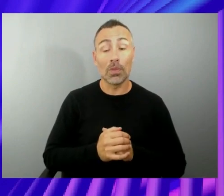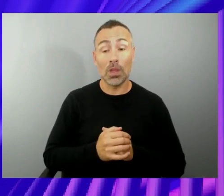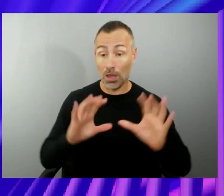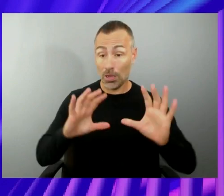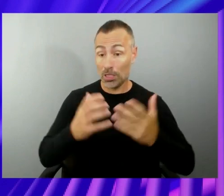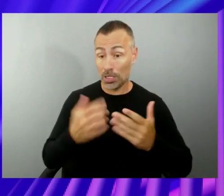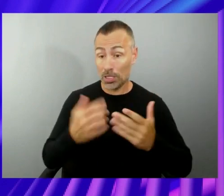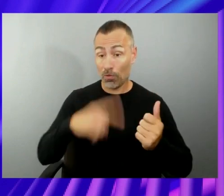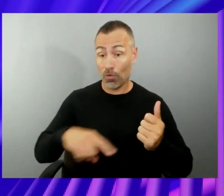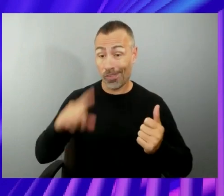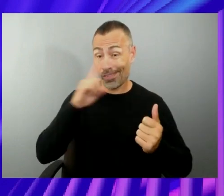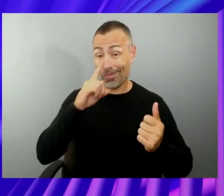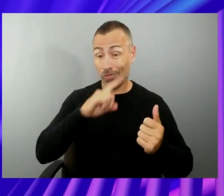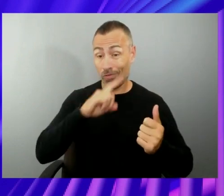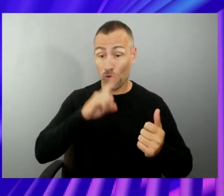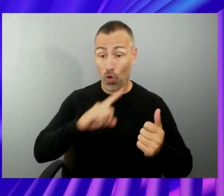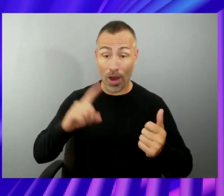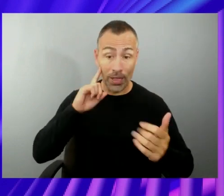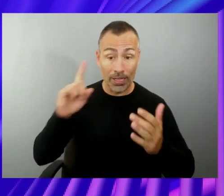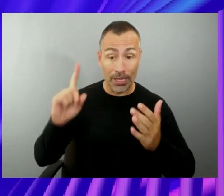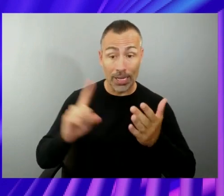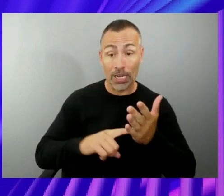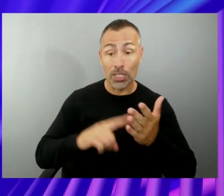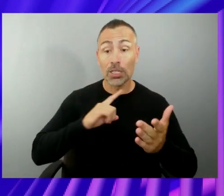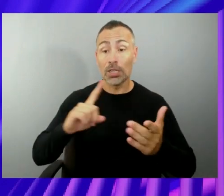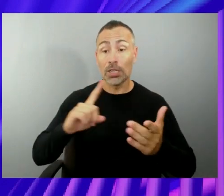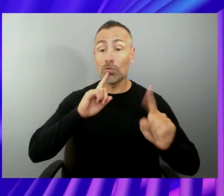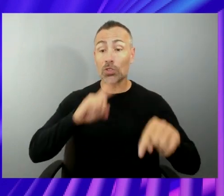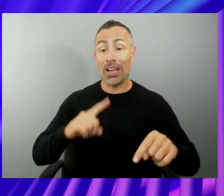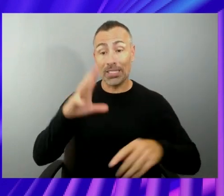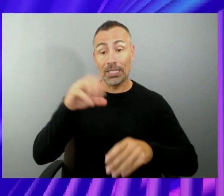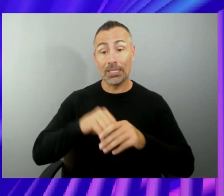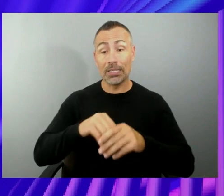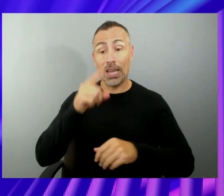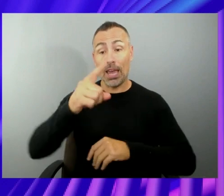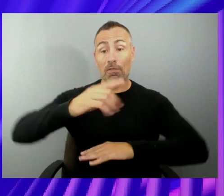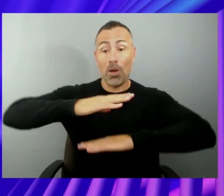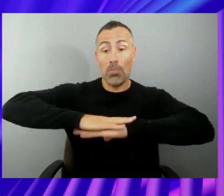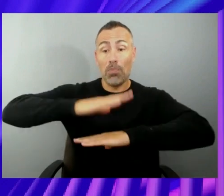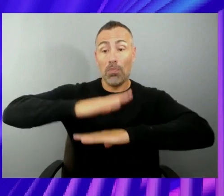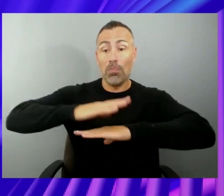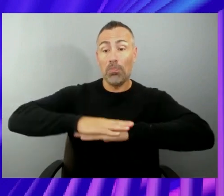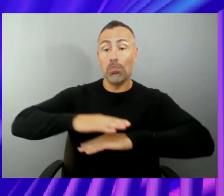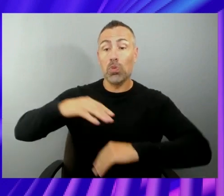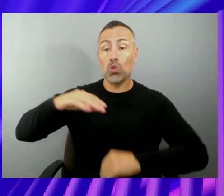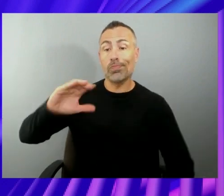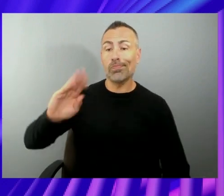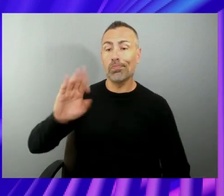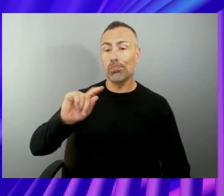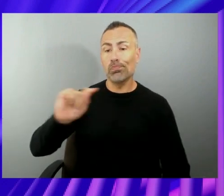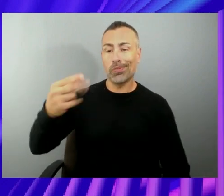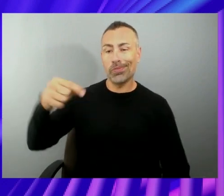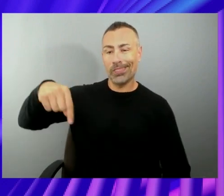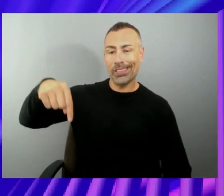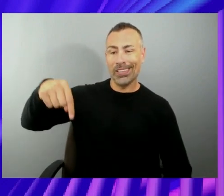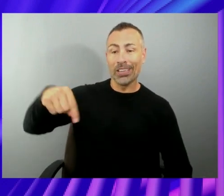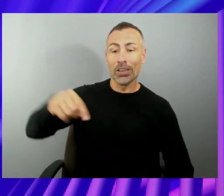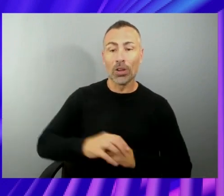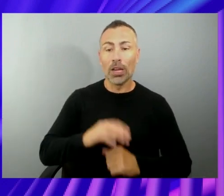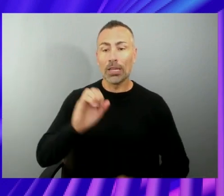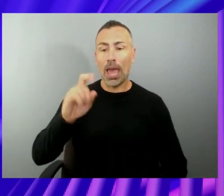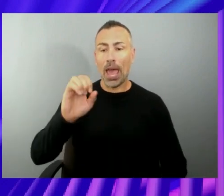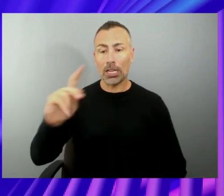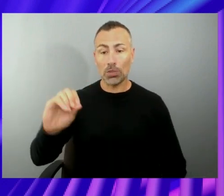Incident Response Ask the Expert booth. They are. Here at Reinforce, right? Yeah, we've been staffing the booth all day. Great amount of customers down there.